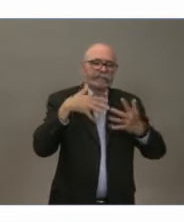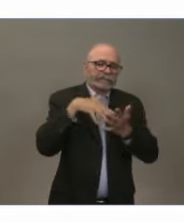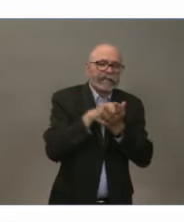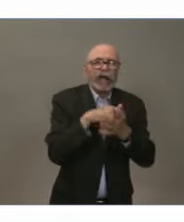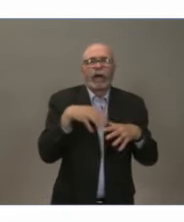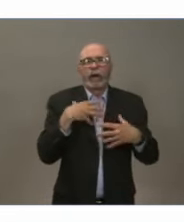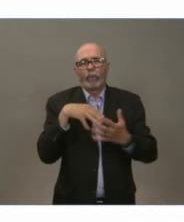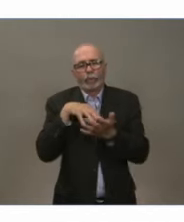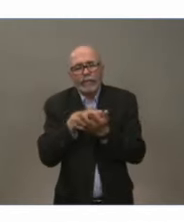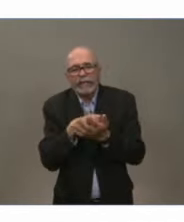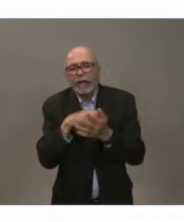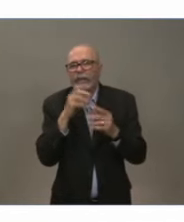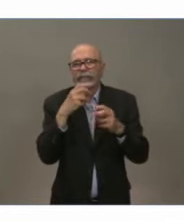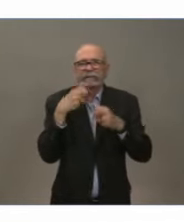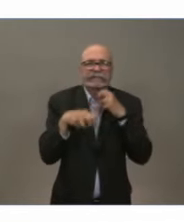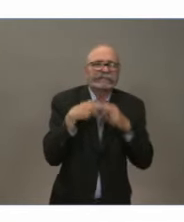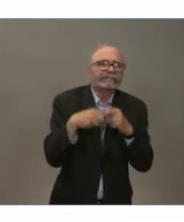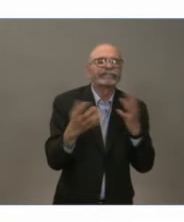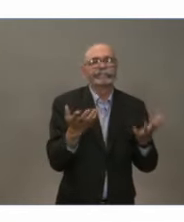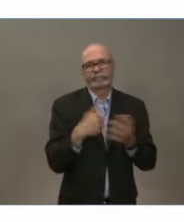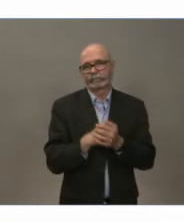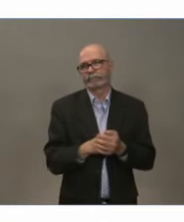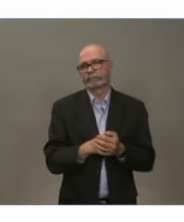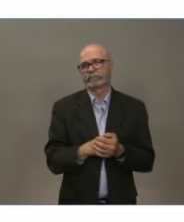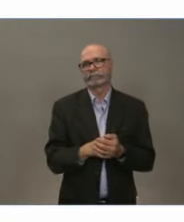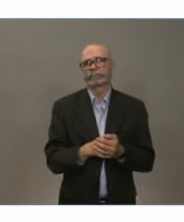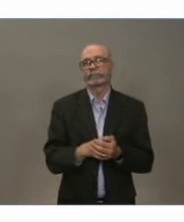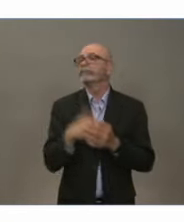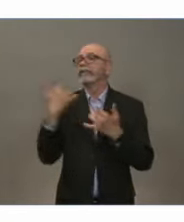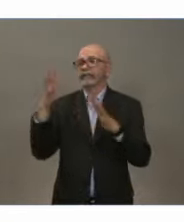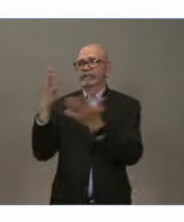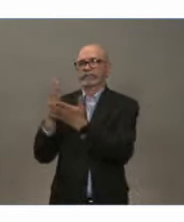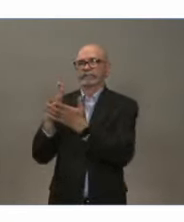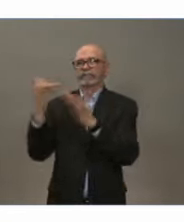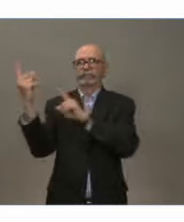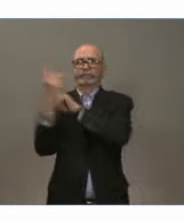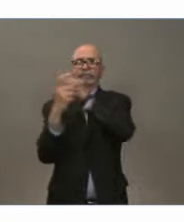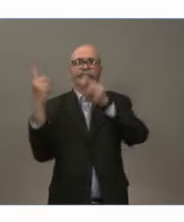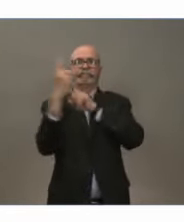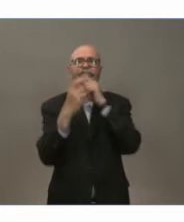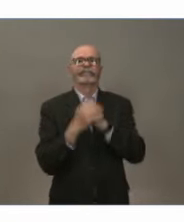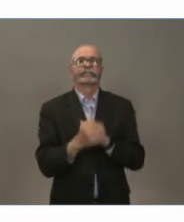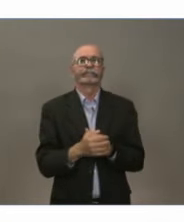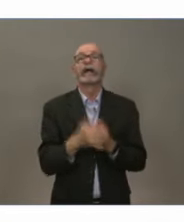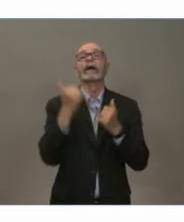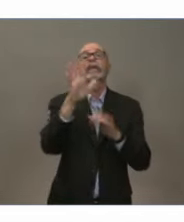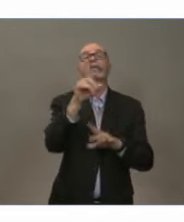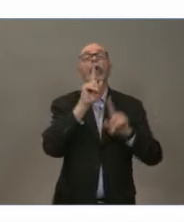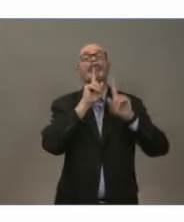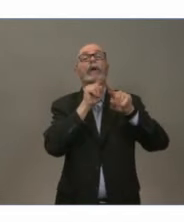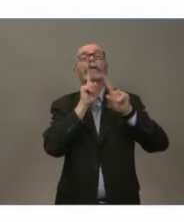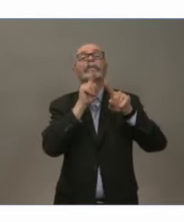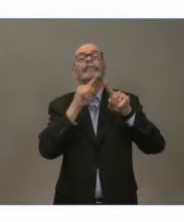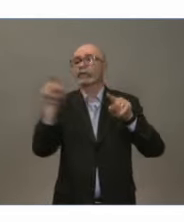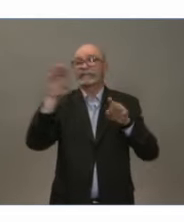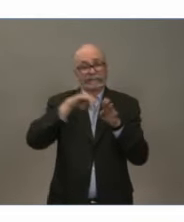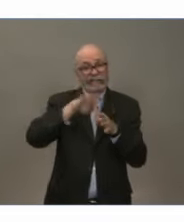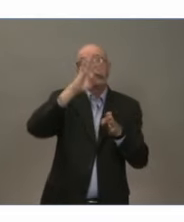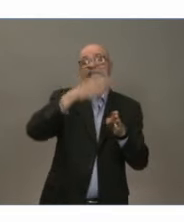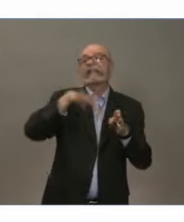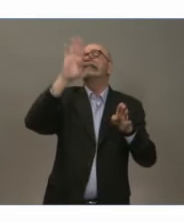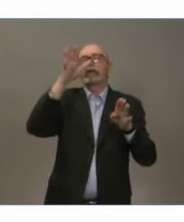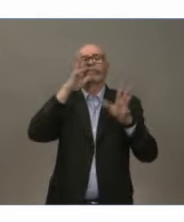questions. And for those reporters on the phone, Dr. Strang's presentation will be posted online momentarily. Go ahead, Premier. Thank you, Tina. We've looked at